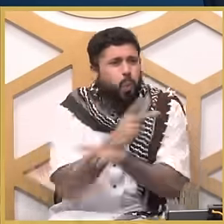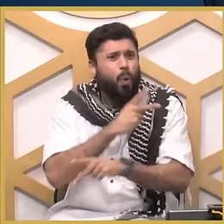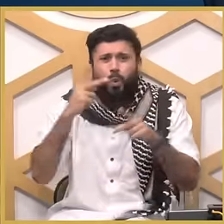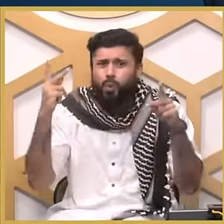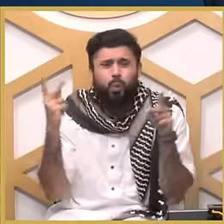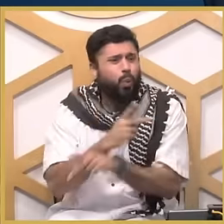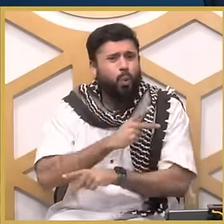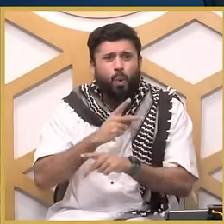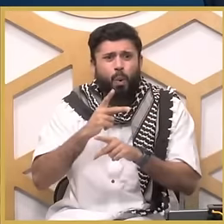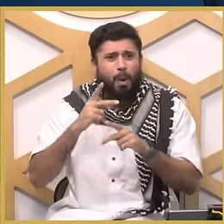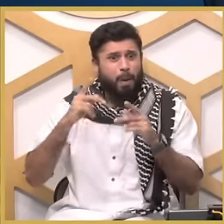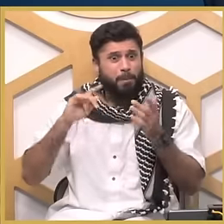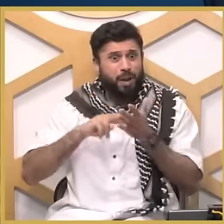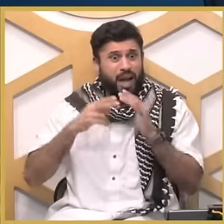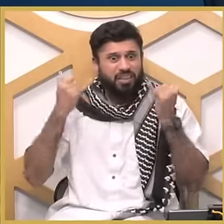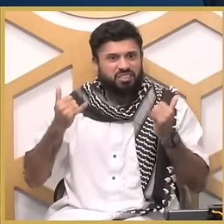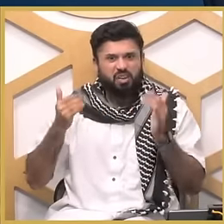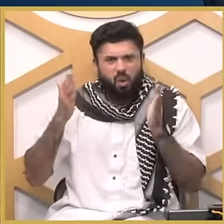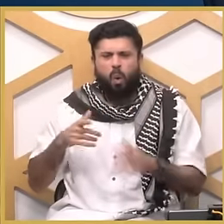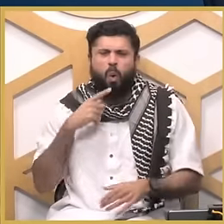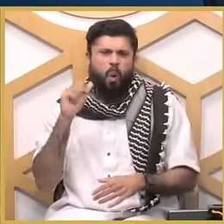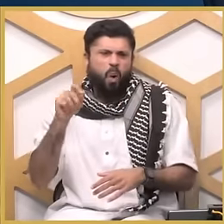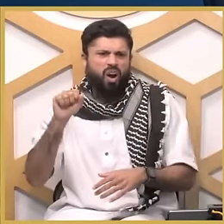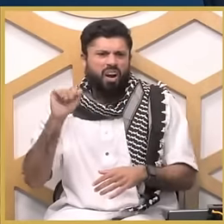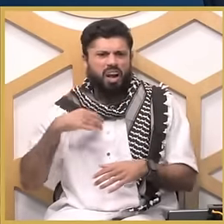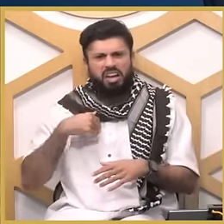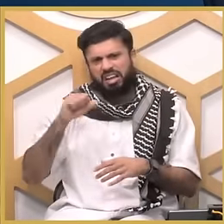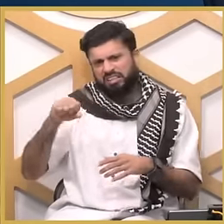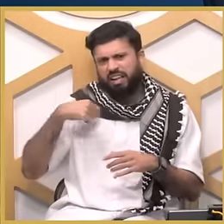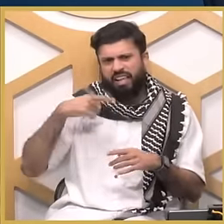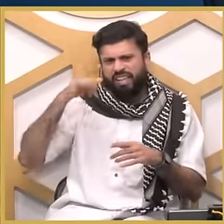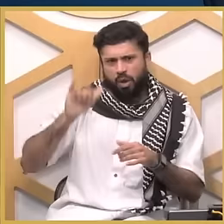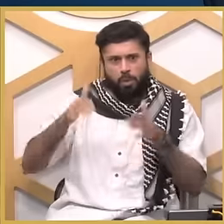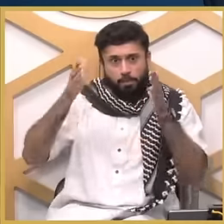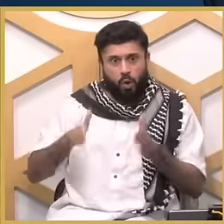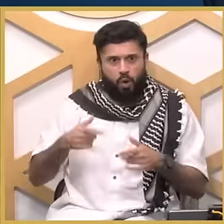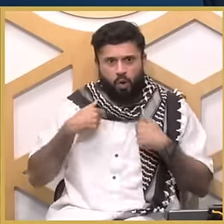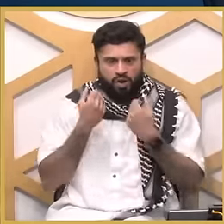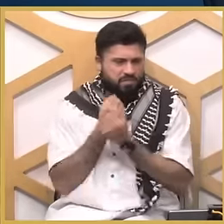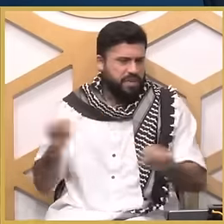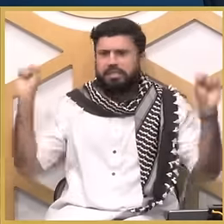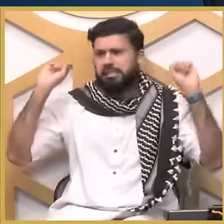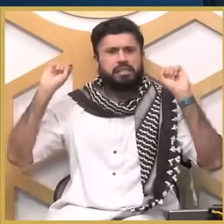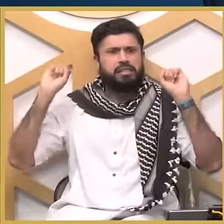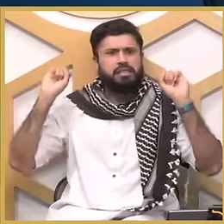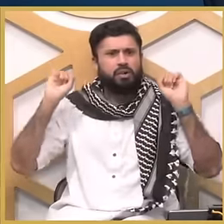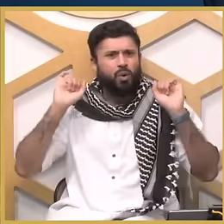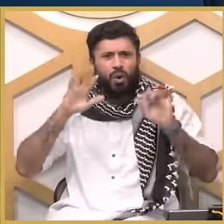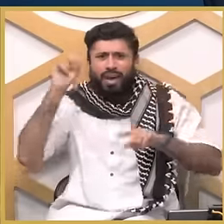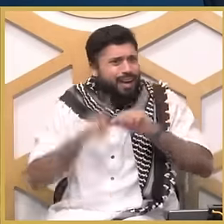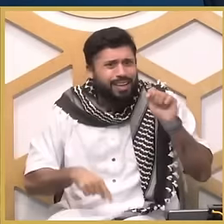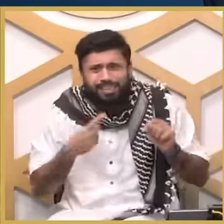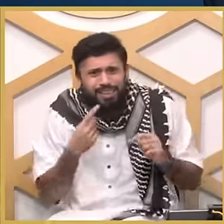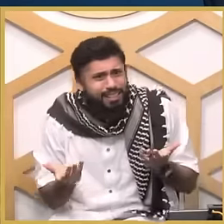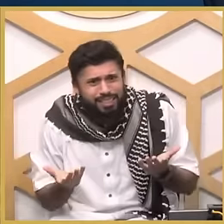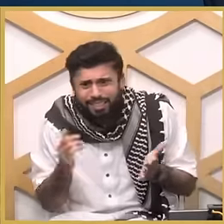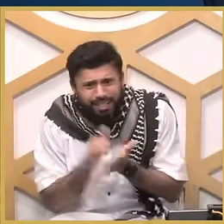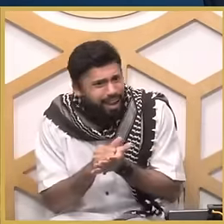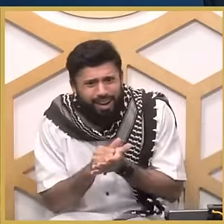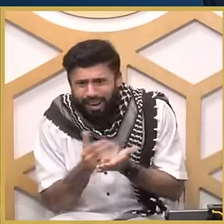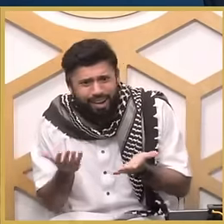the punishment that God knows what type of punishment it is going to be. Because Jahannam, astaghfirullah, you can't just mess with it. You can't really